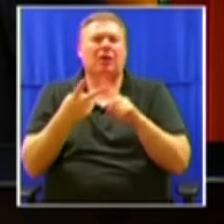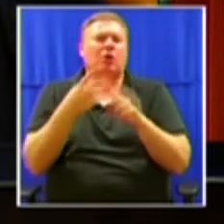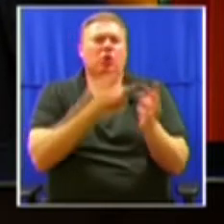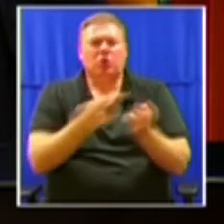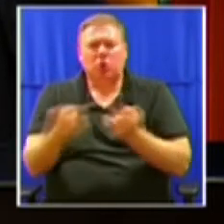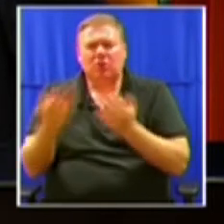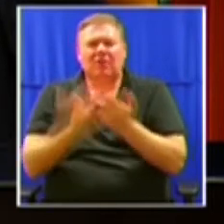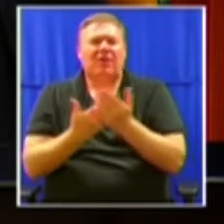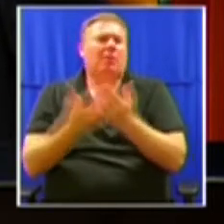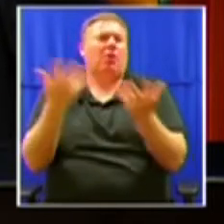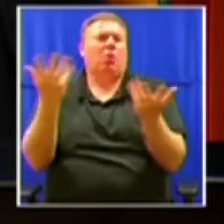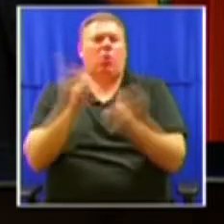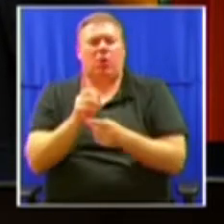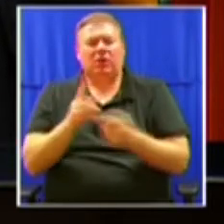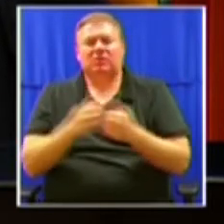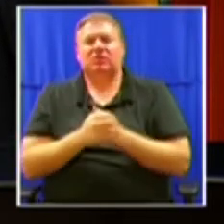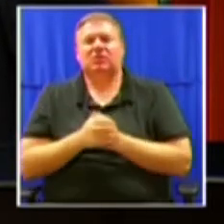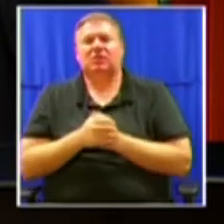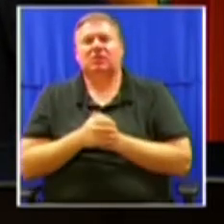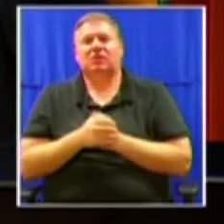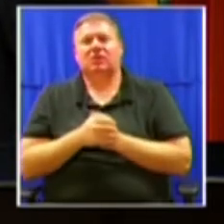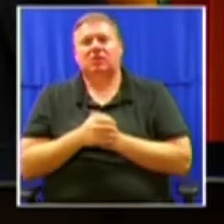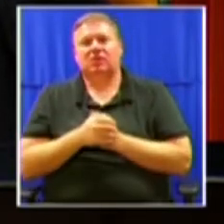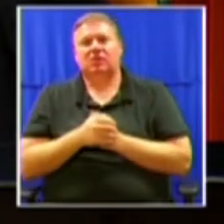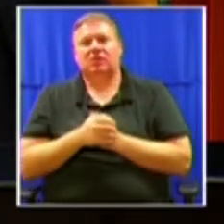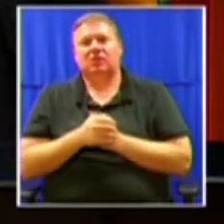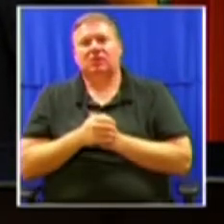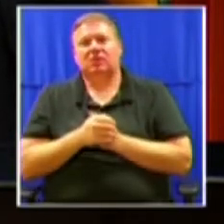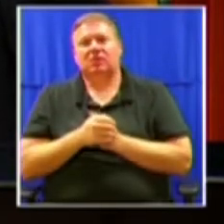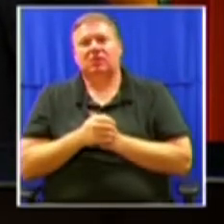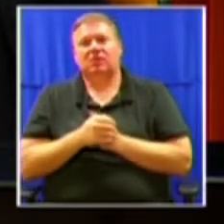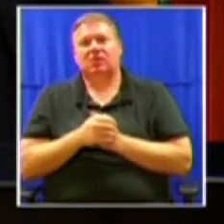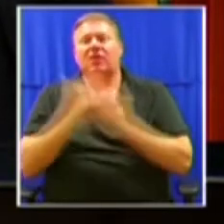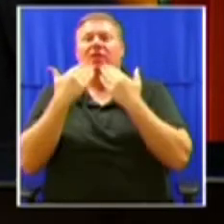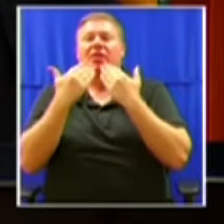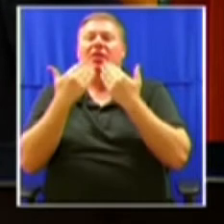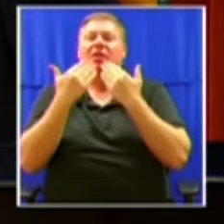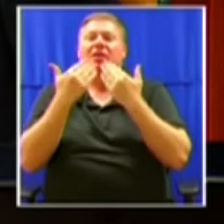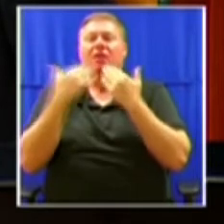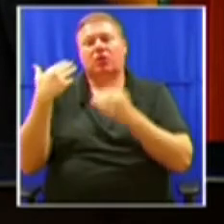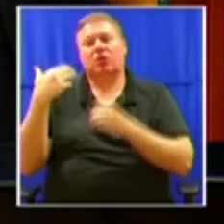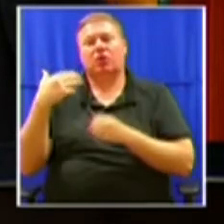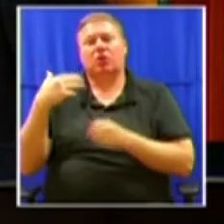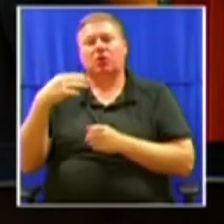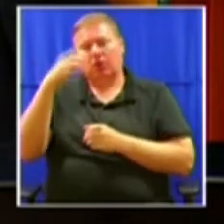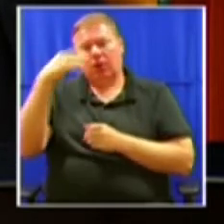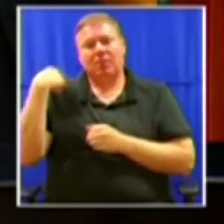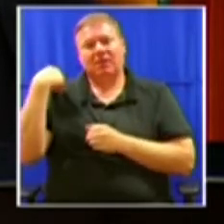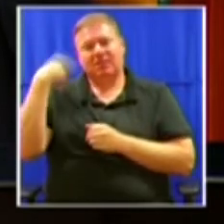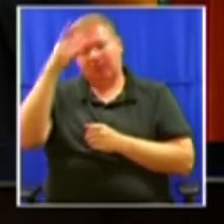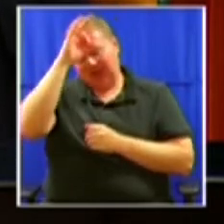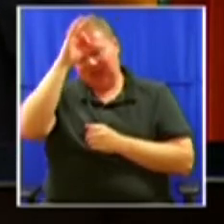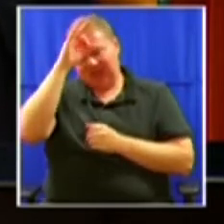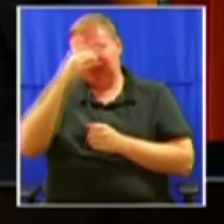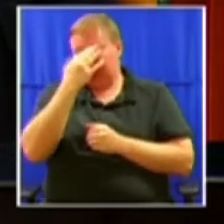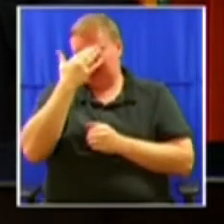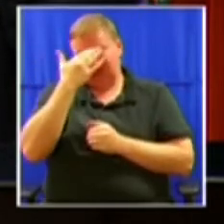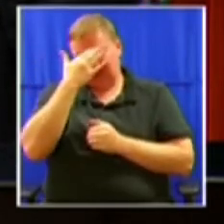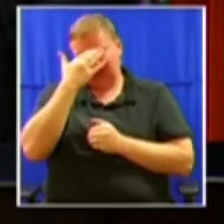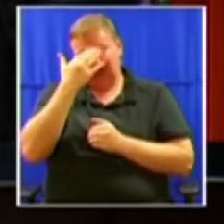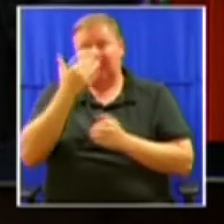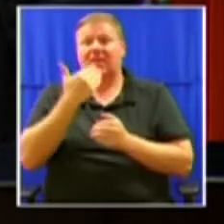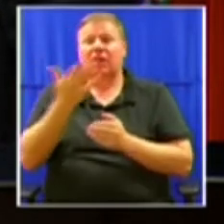will be available. So the Minister, thank you for standing in. However, he will not be able to answer